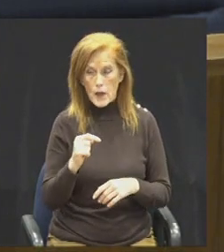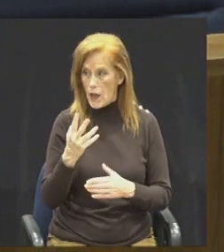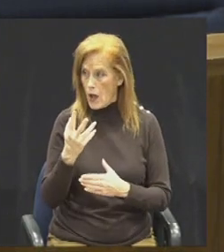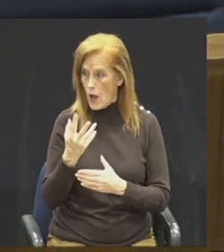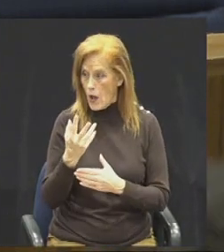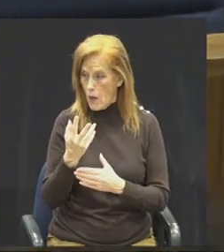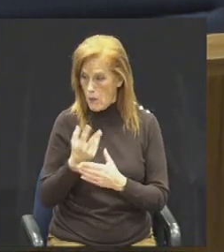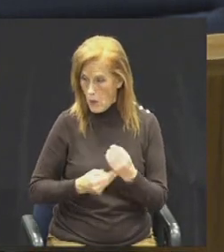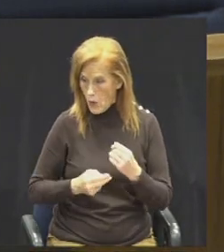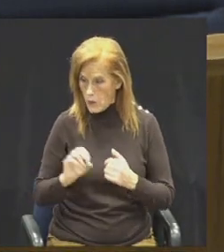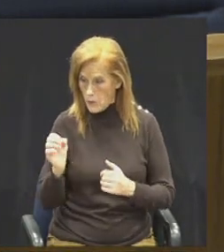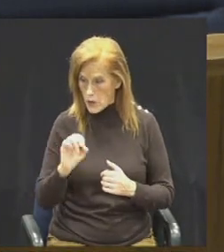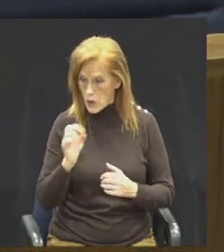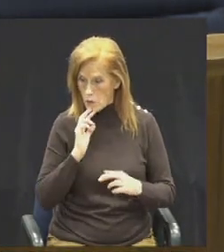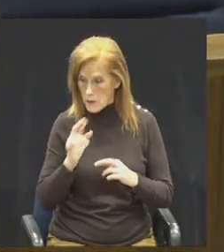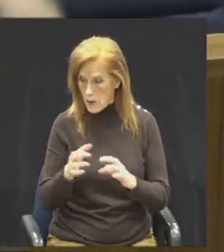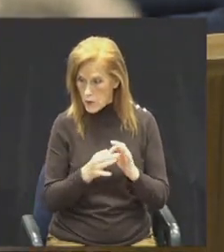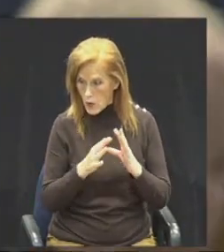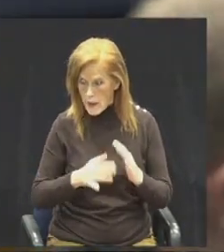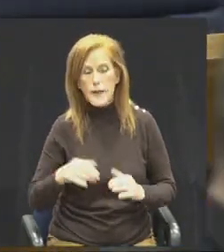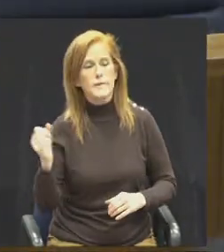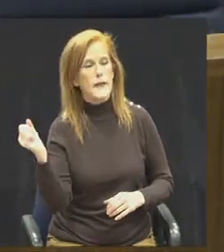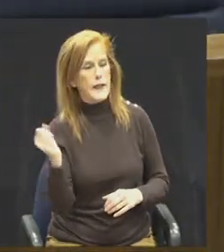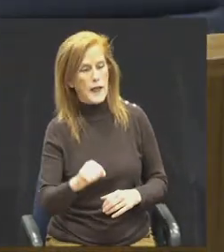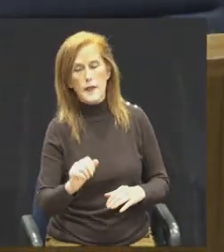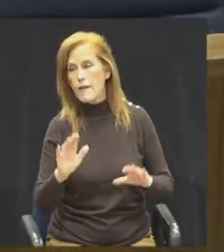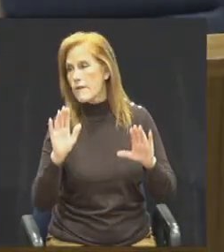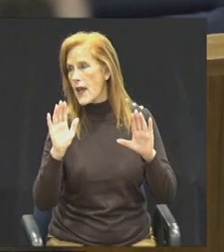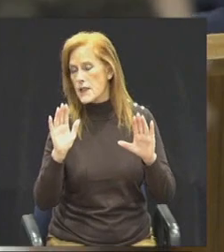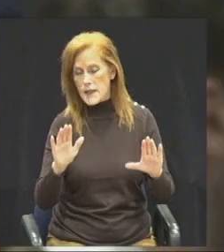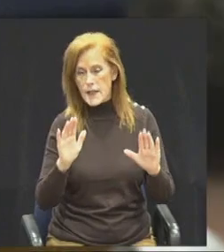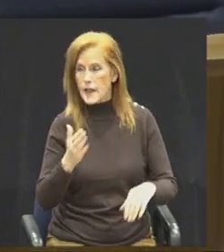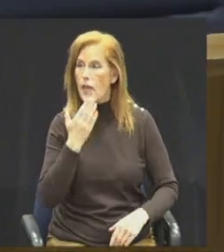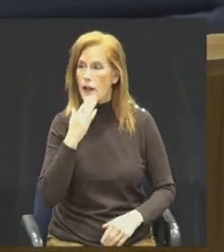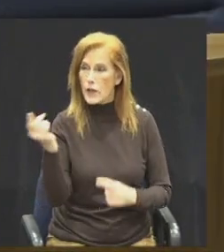emergency response coordinators? We are, yes. Fantastic.